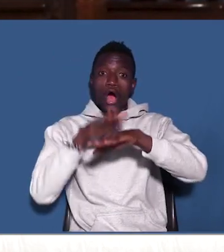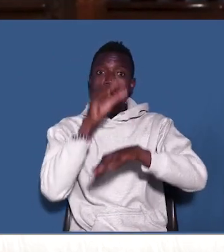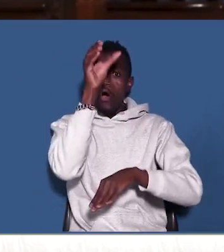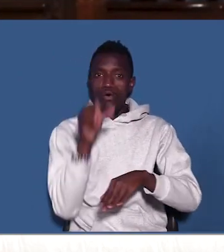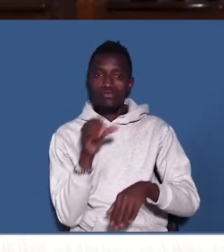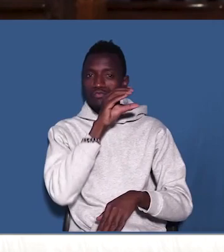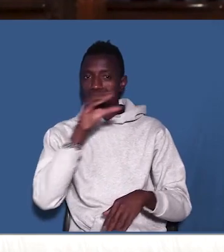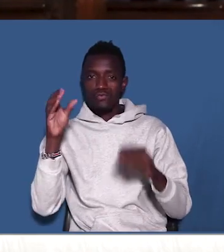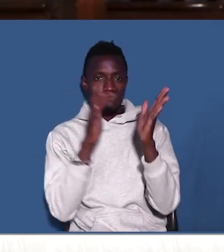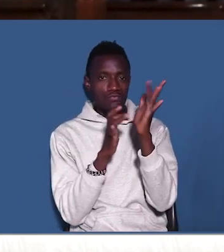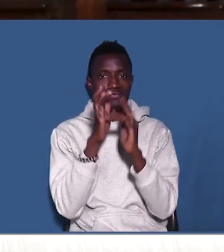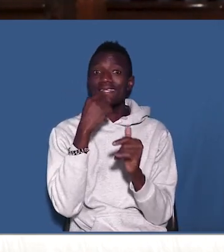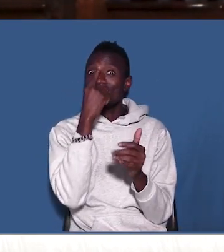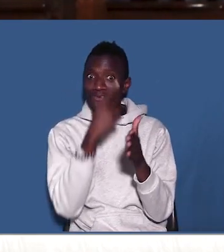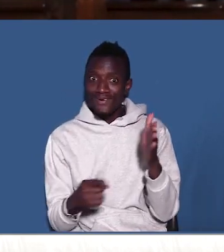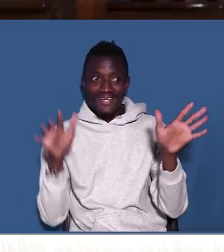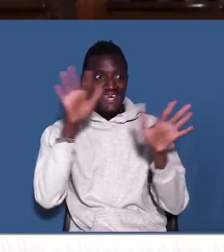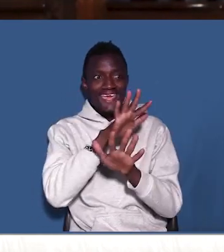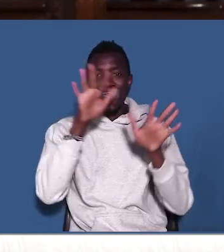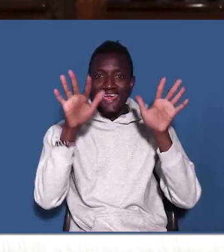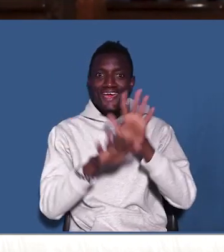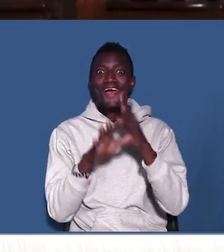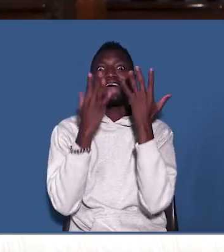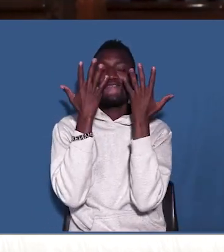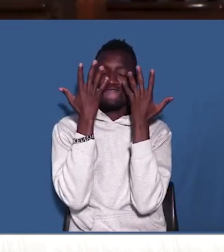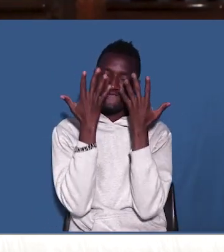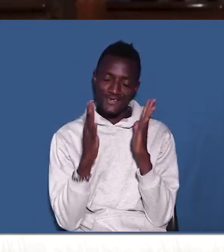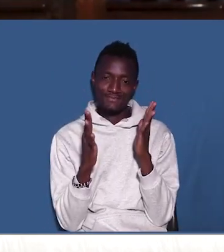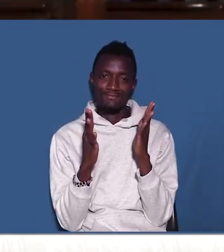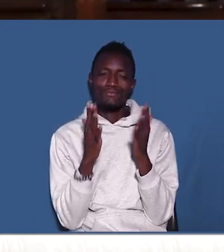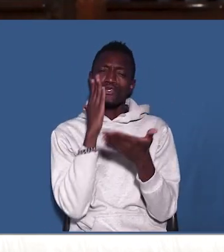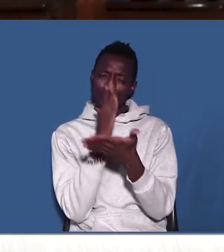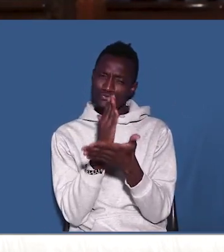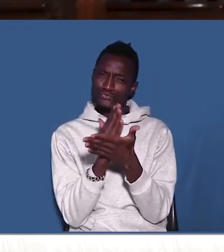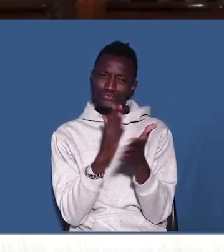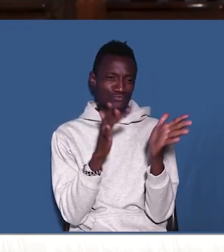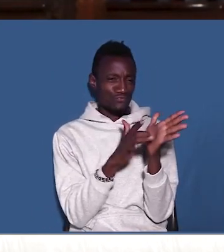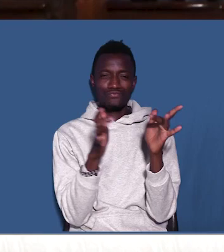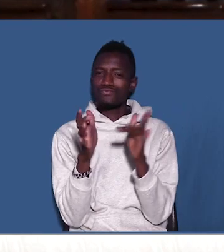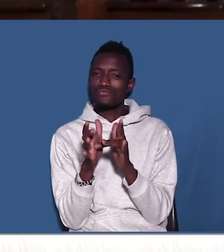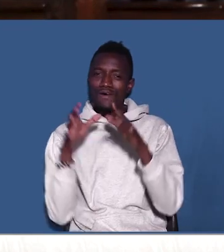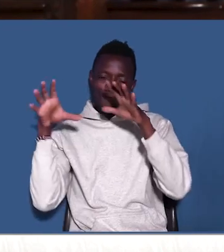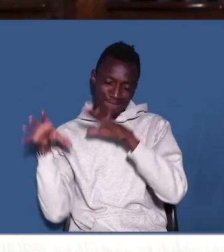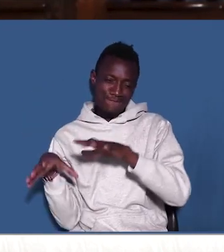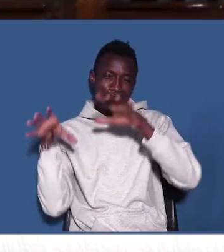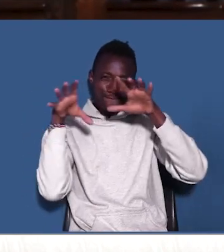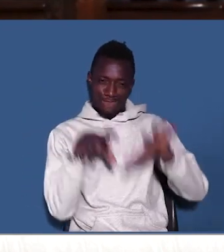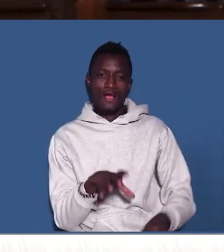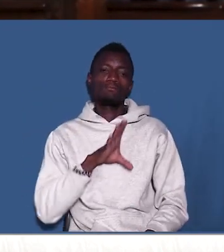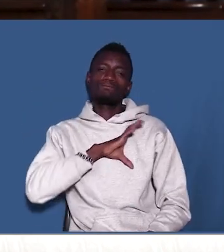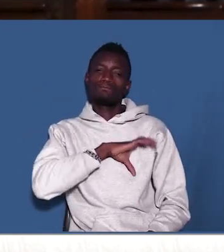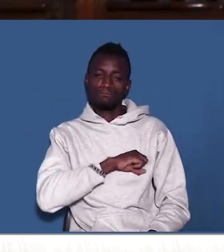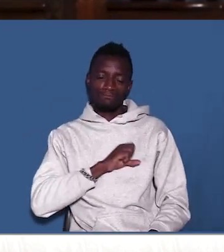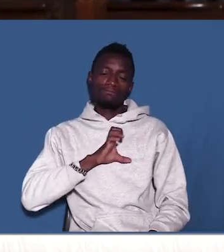endured the punishment of hell. The divine wrath has been spent on him. The justice